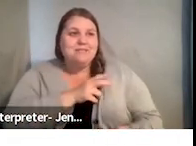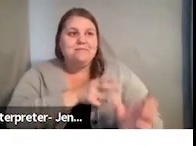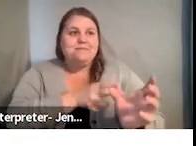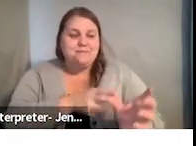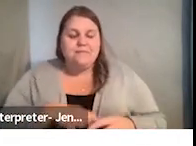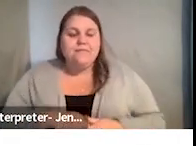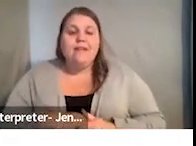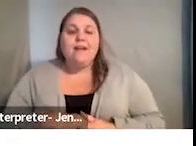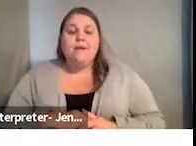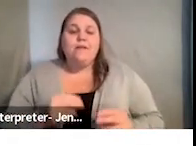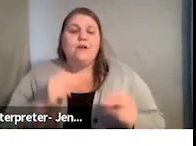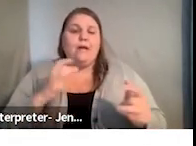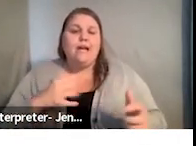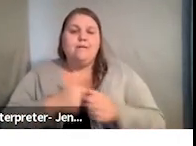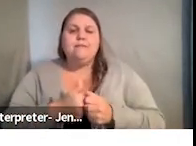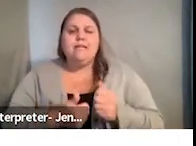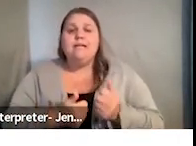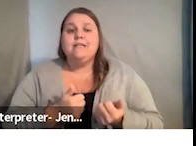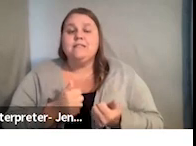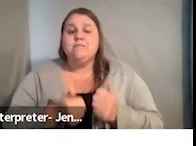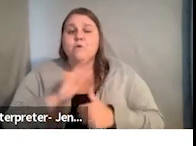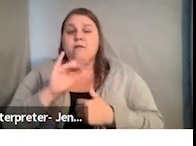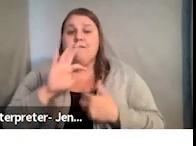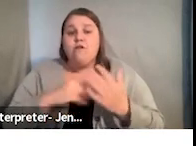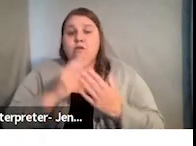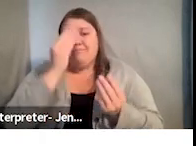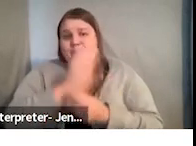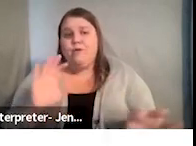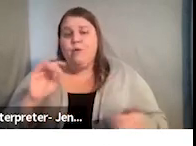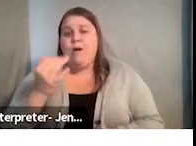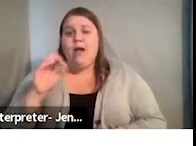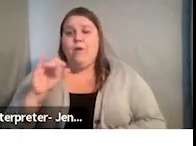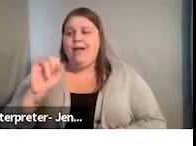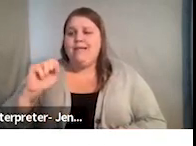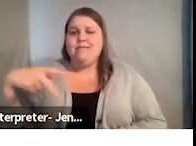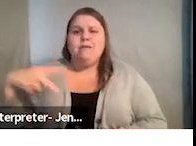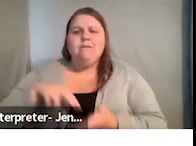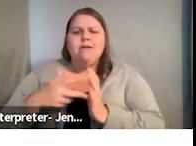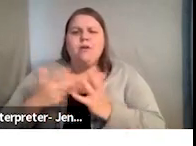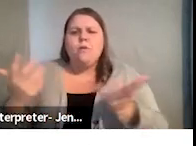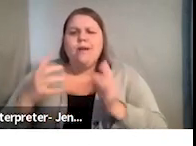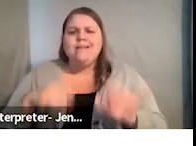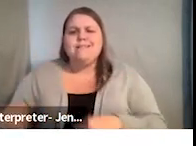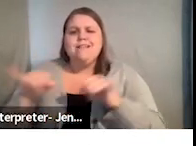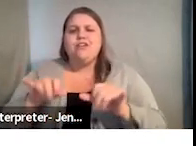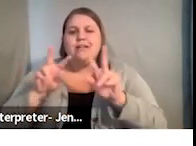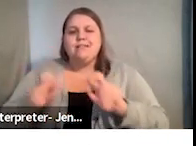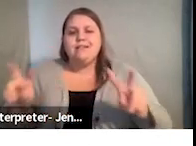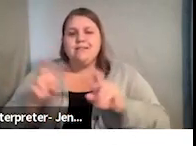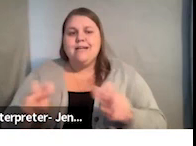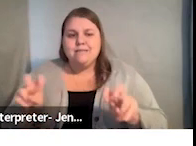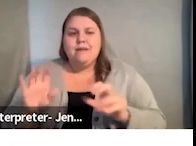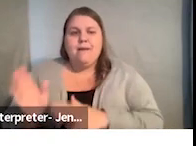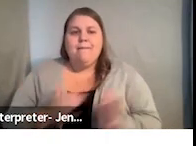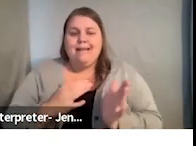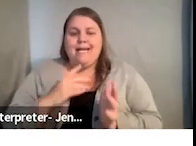Most of all, just want to make sure everyone knows what the Ohio ISP is. standardized assessment and planning template and process